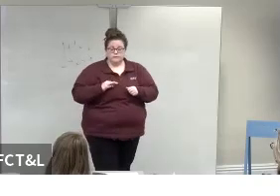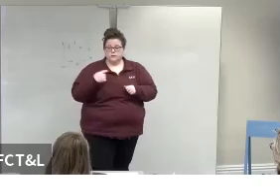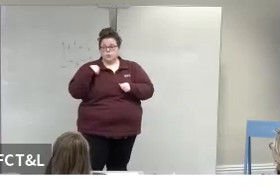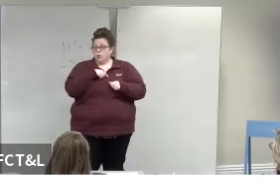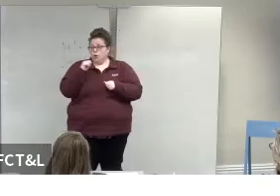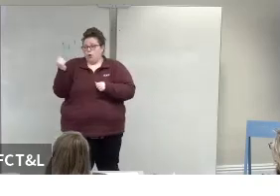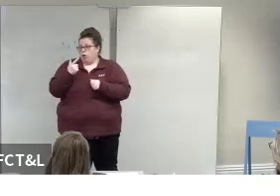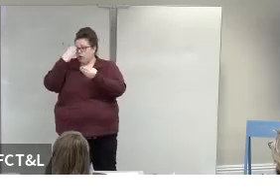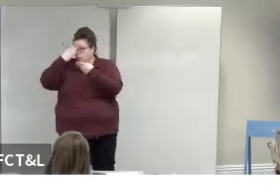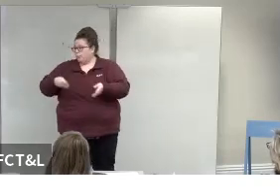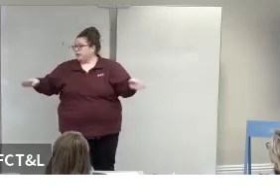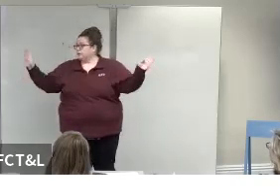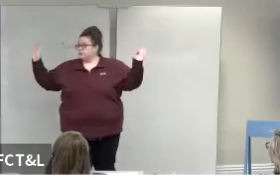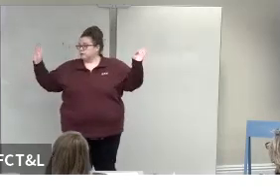staff.